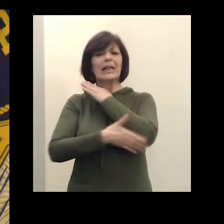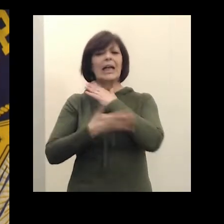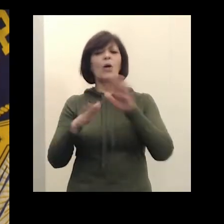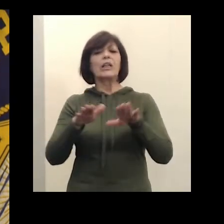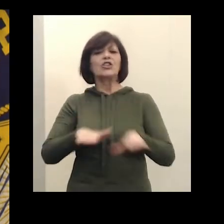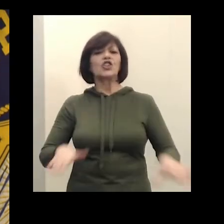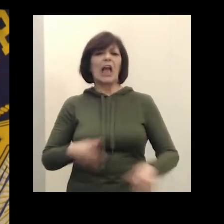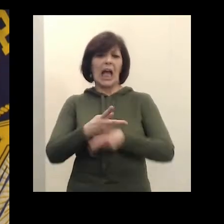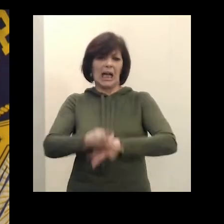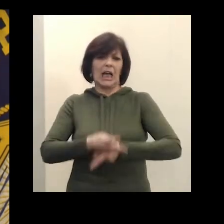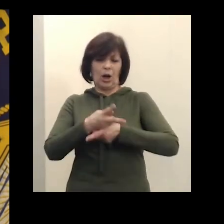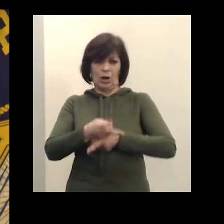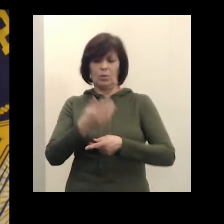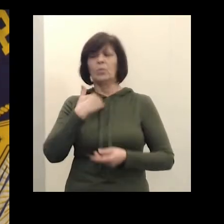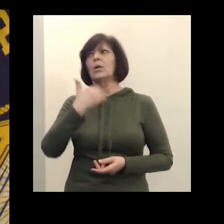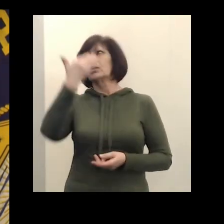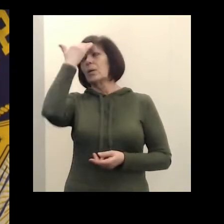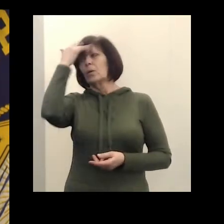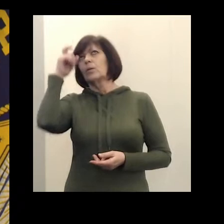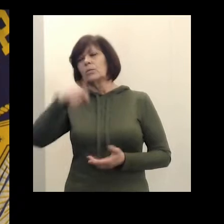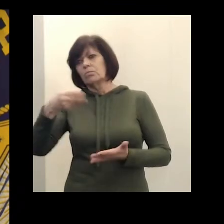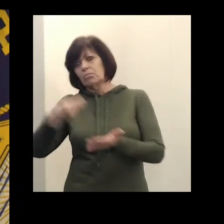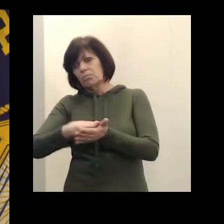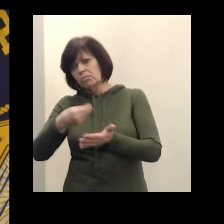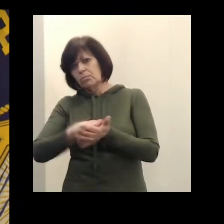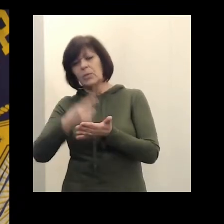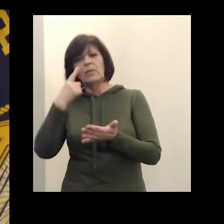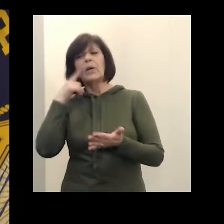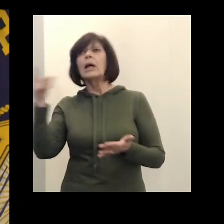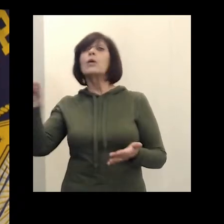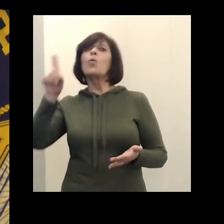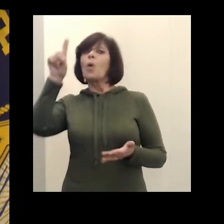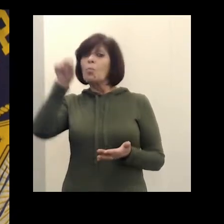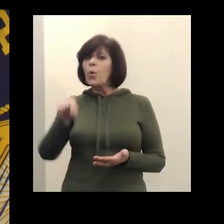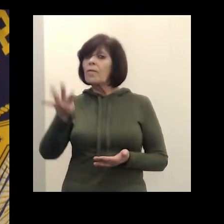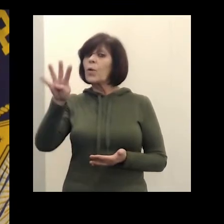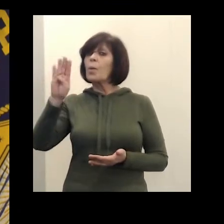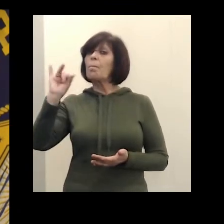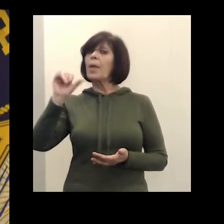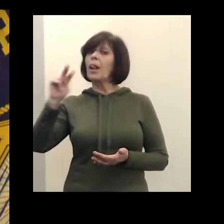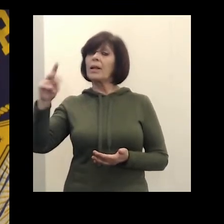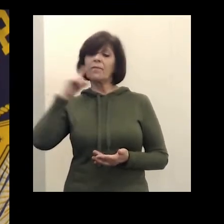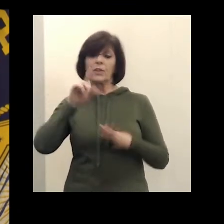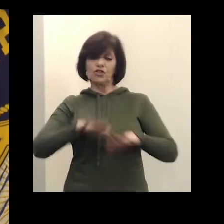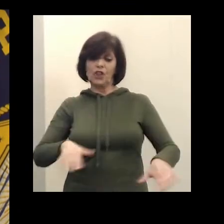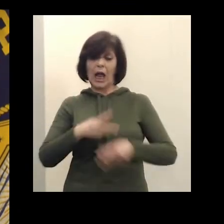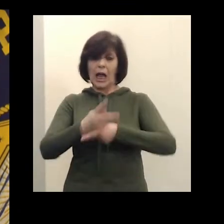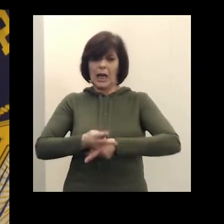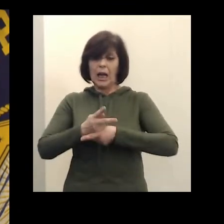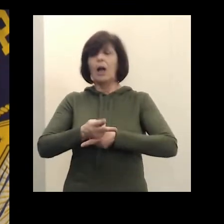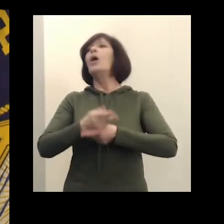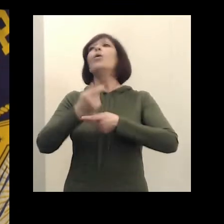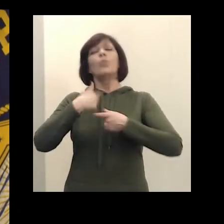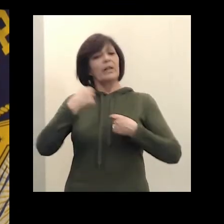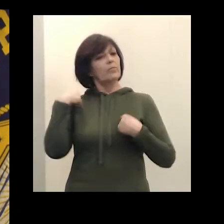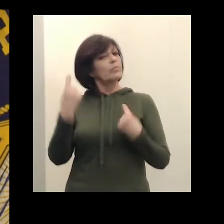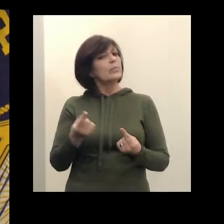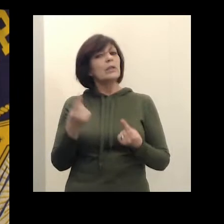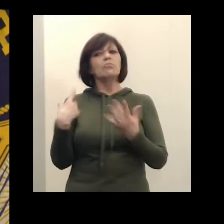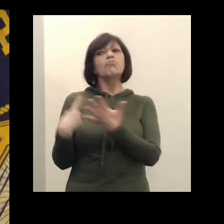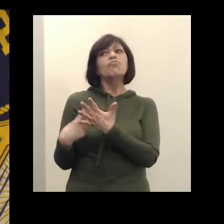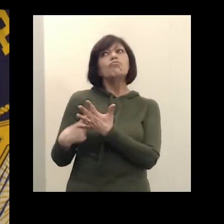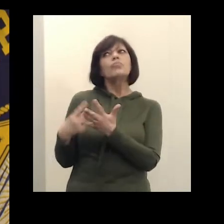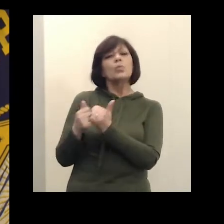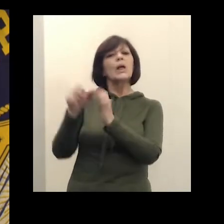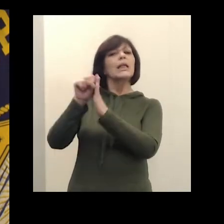underfunded on child care, and I saw the governor announce today $1.4 billion in total for child care. That's something that we've been talking about with the state, as have other